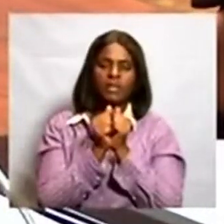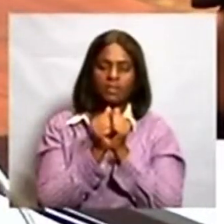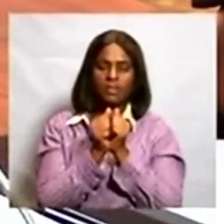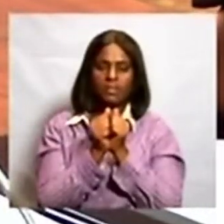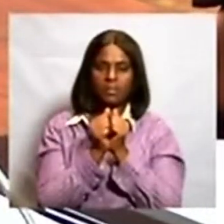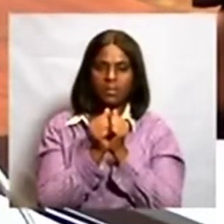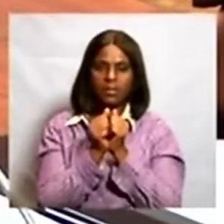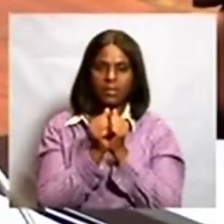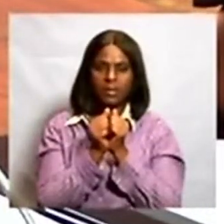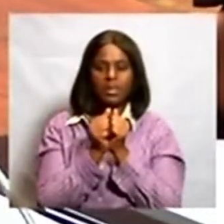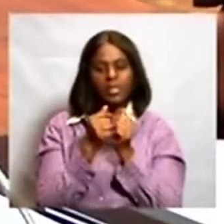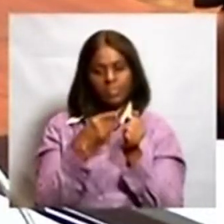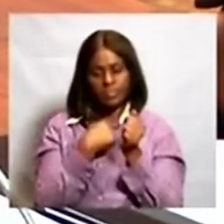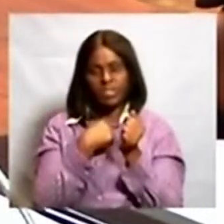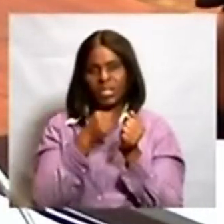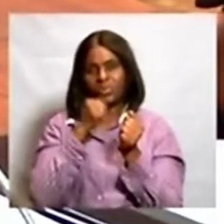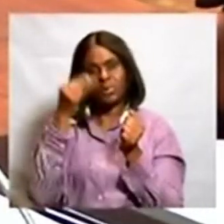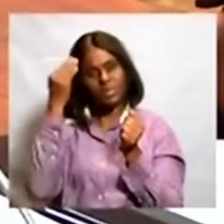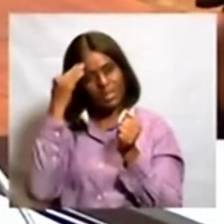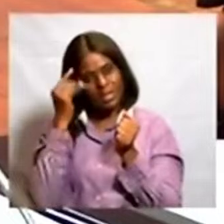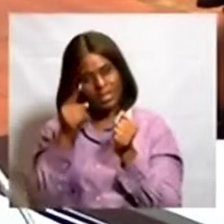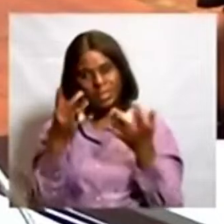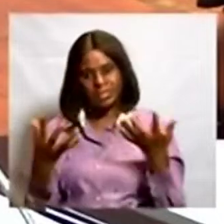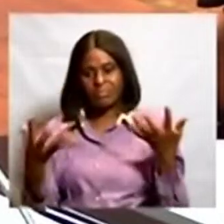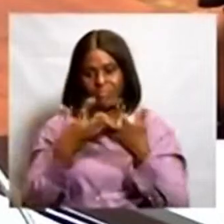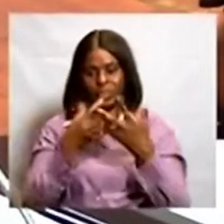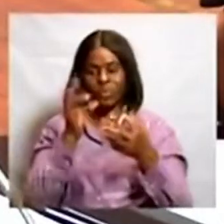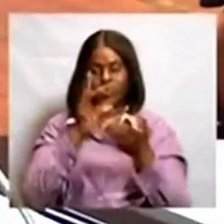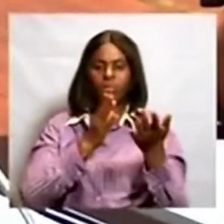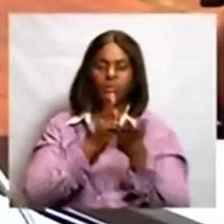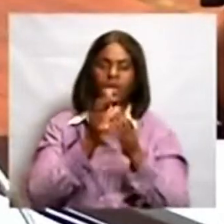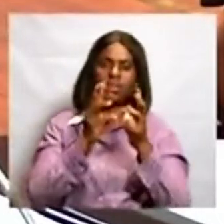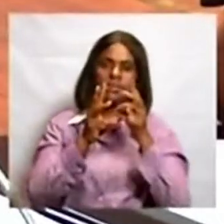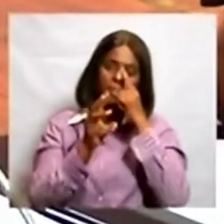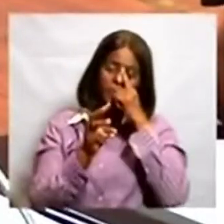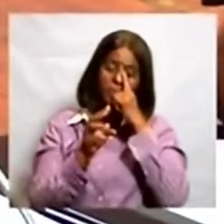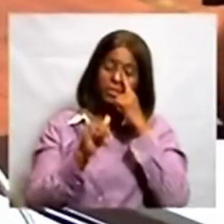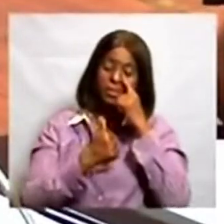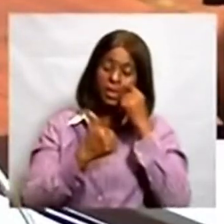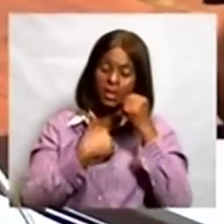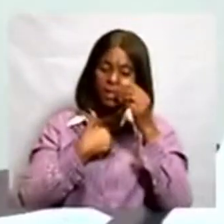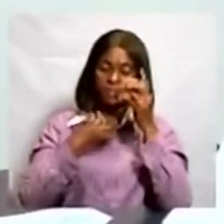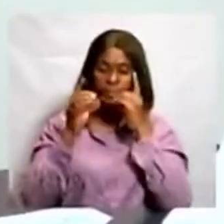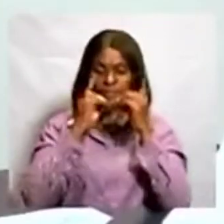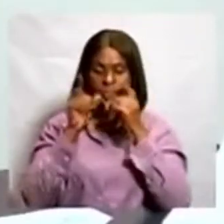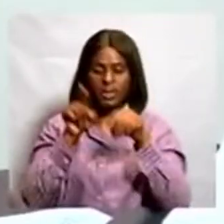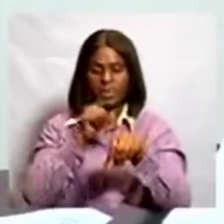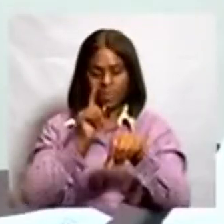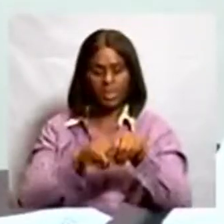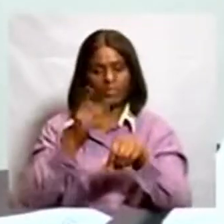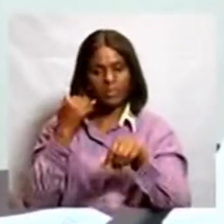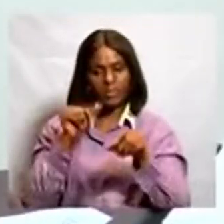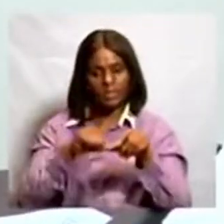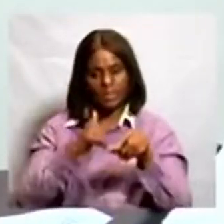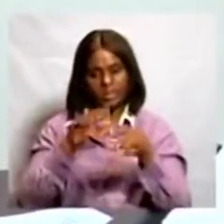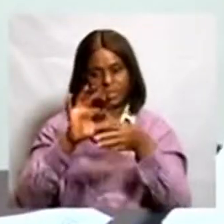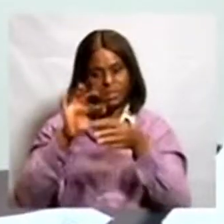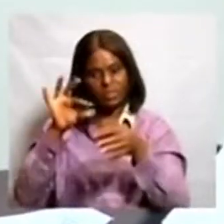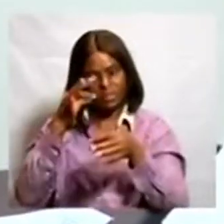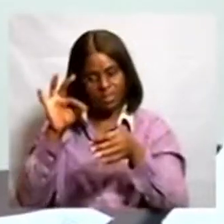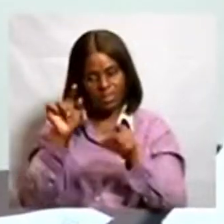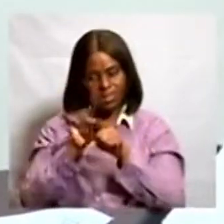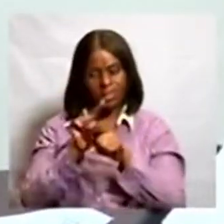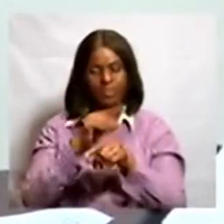So I don't think merging them would be the right way to go. I think we had this discussion a long time ago as stakeholders, and